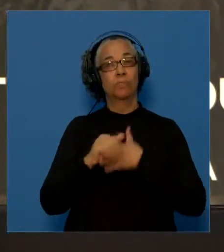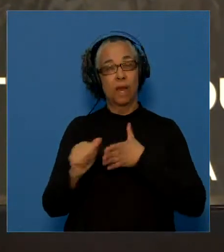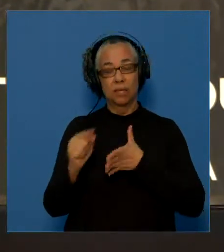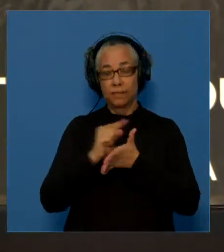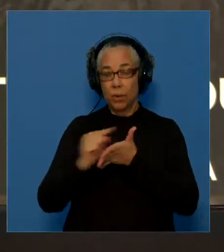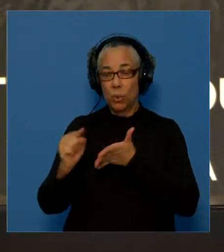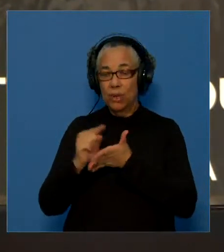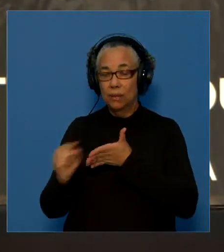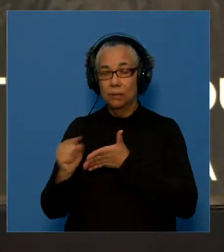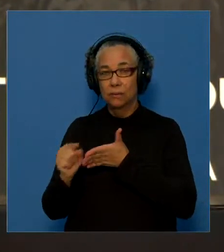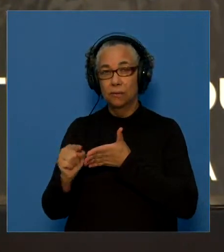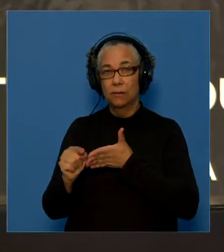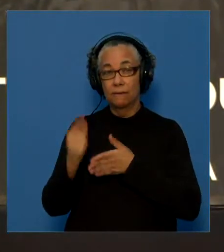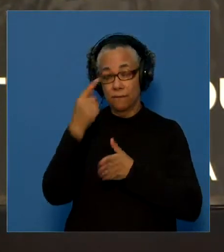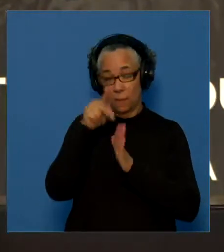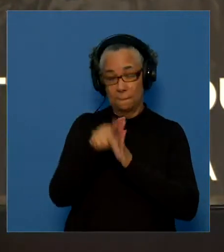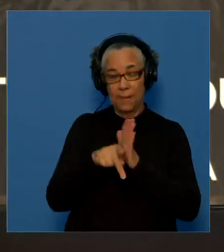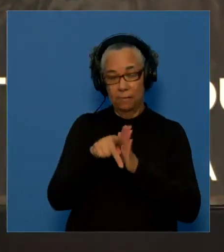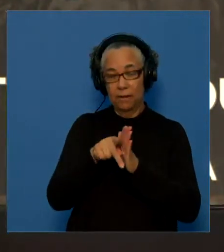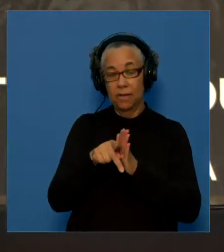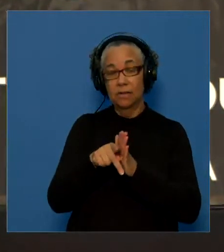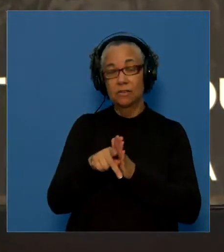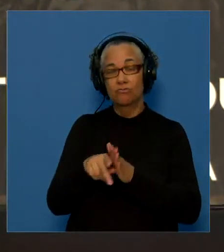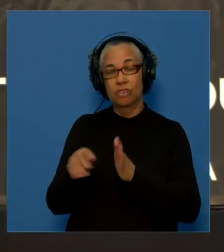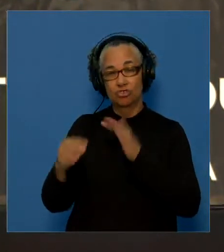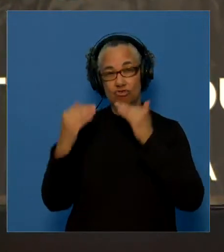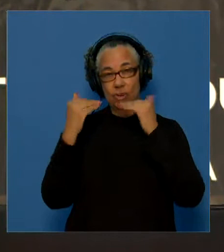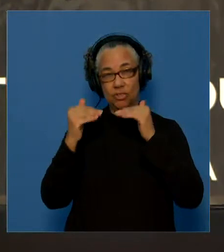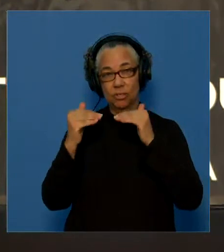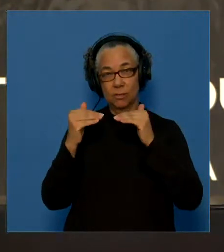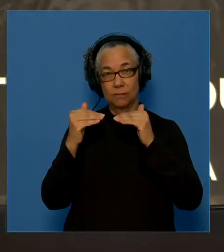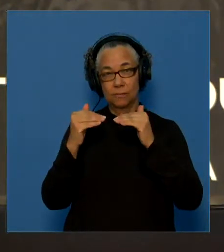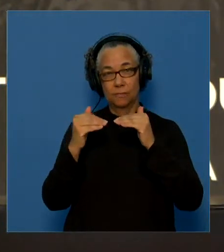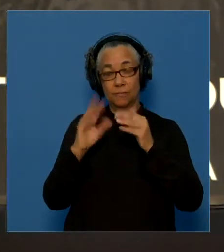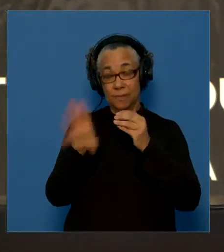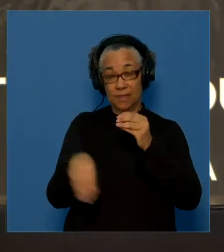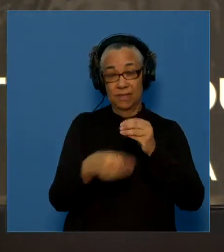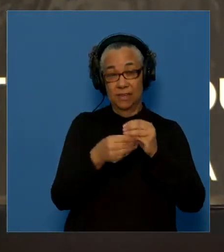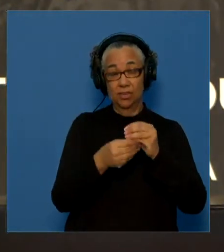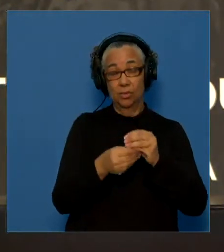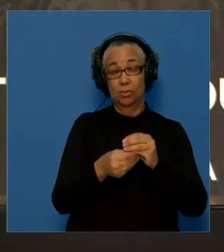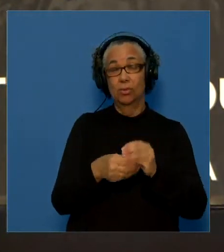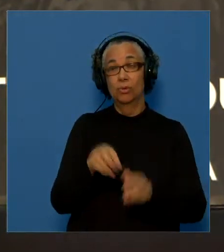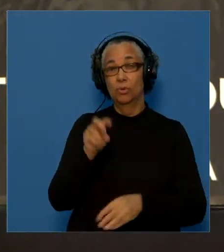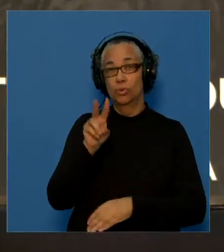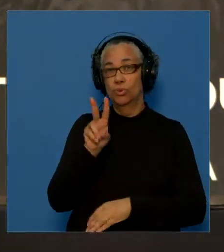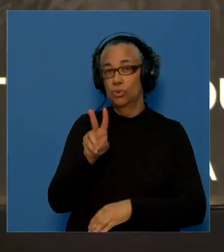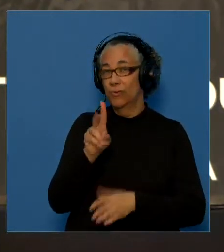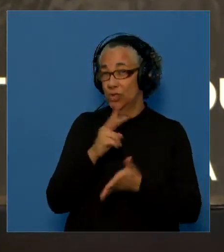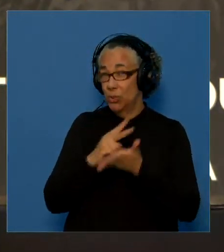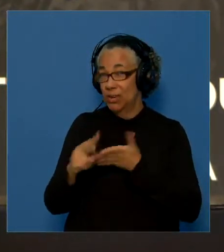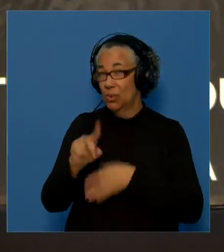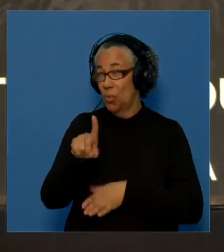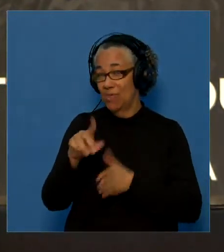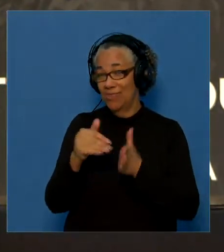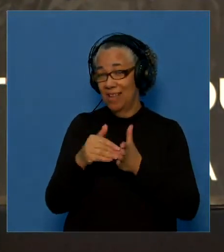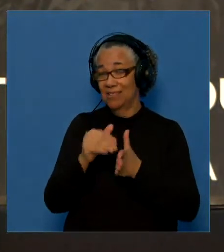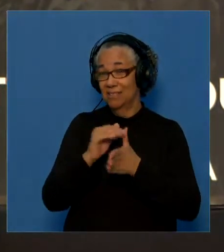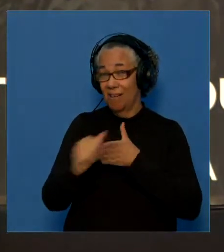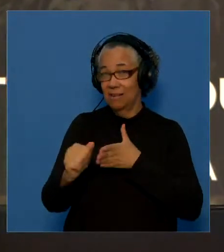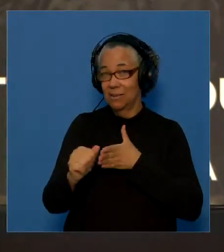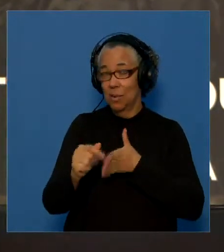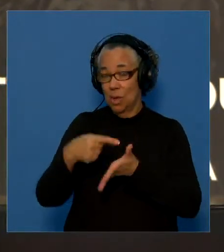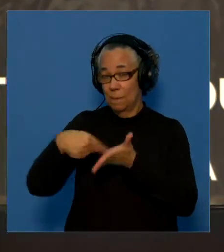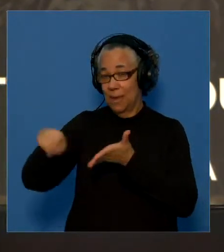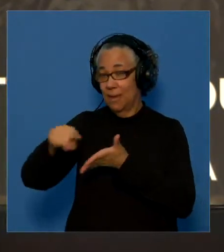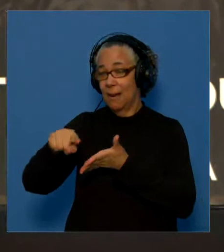period that these restrictions are in place. The initial benefit of 2 weeks or $1,000 was paid last week to individuals who have